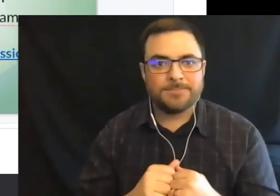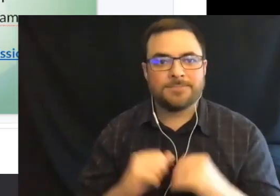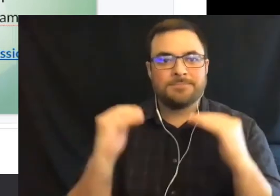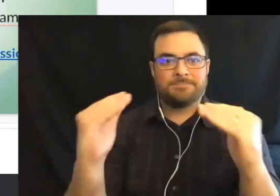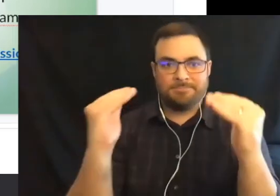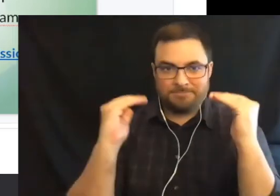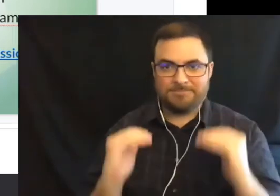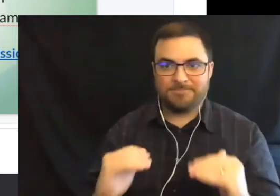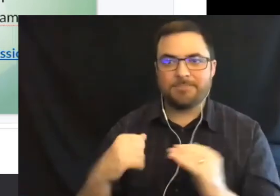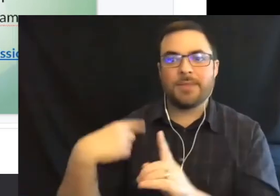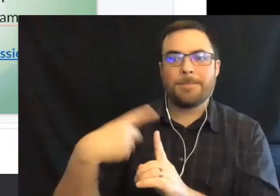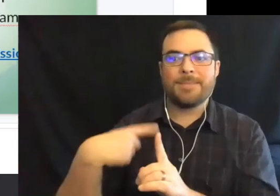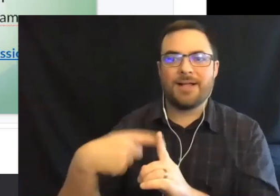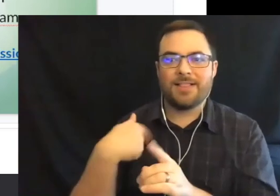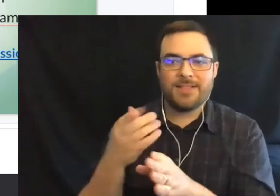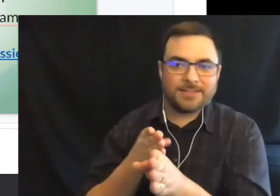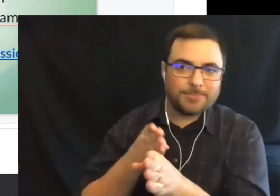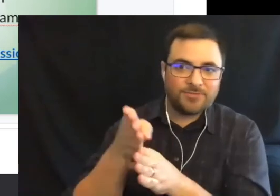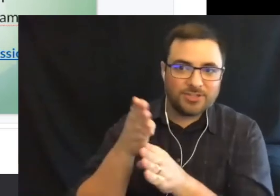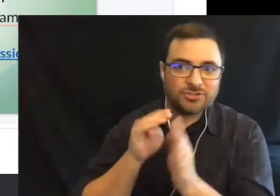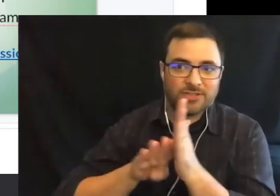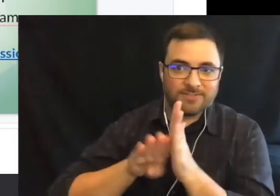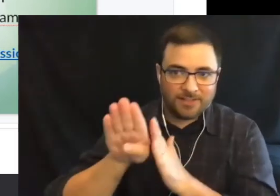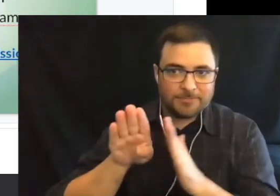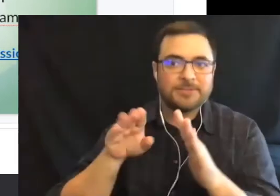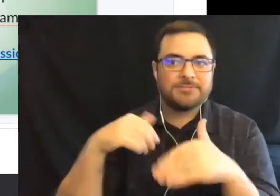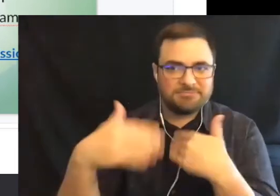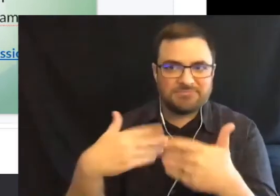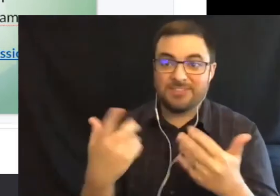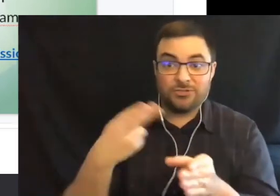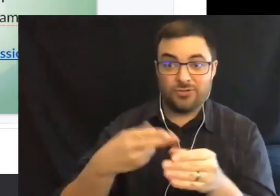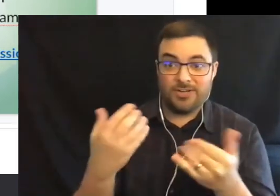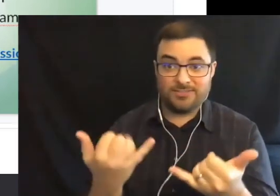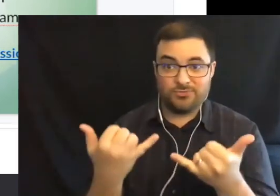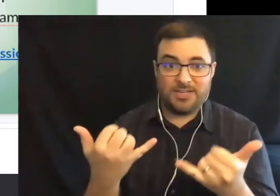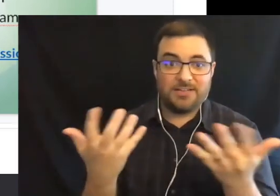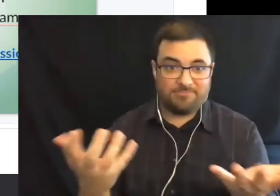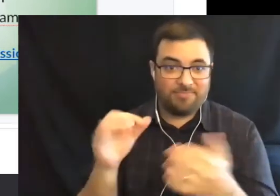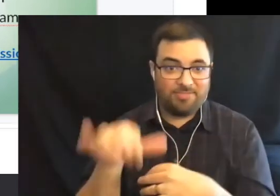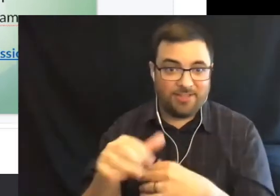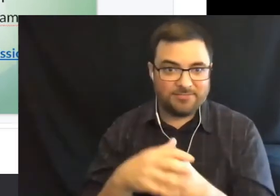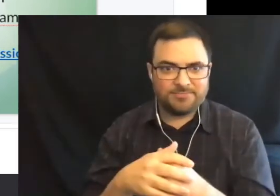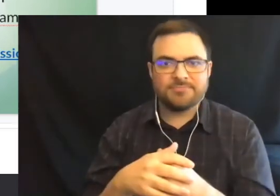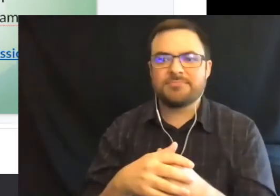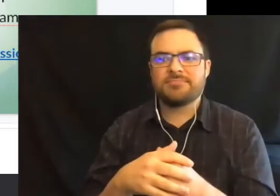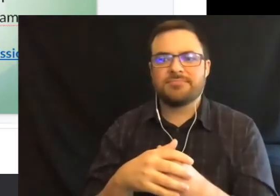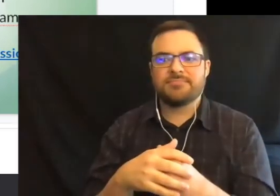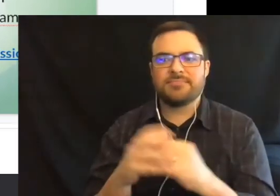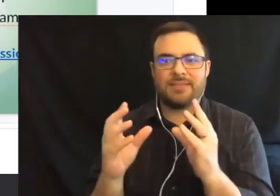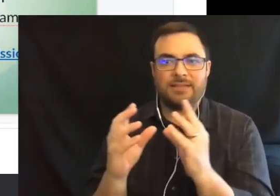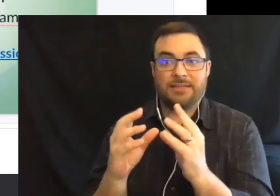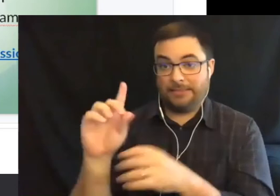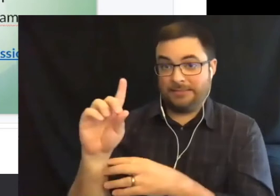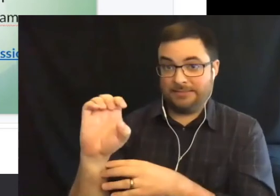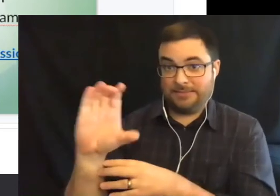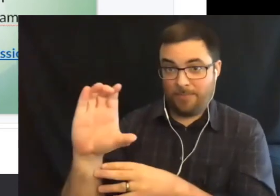For our monthly professional development, like you're joining us this morning, we do not have a meeting in